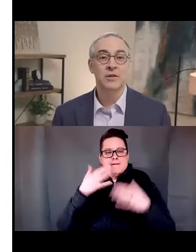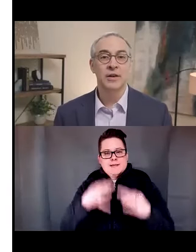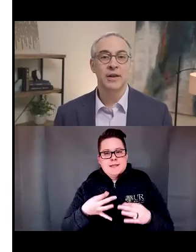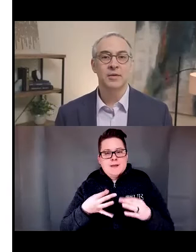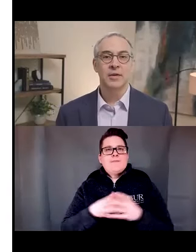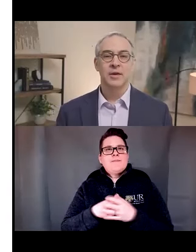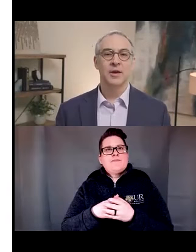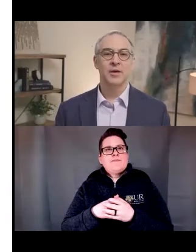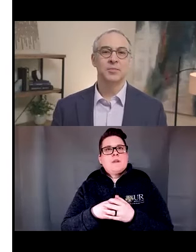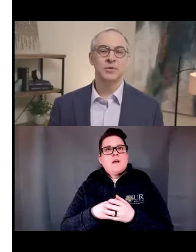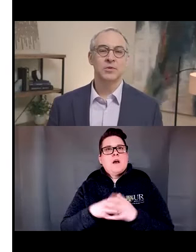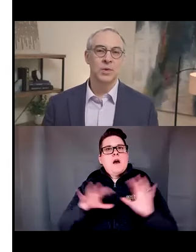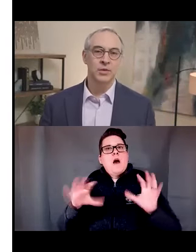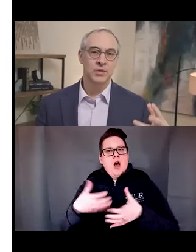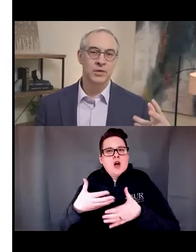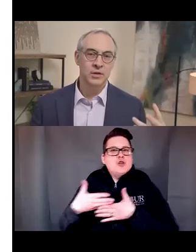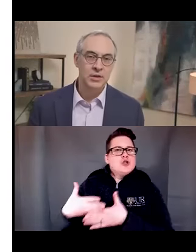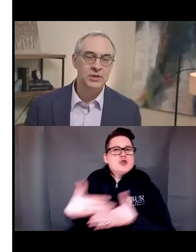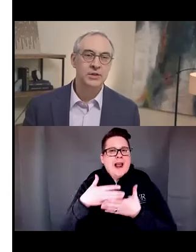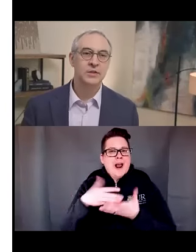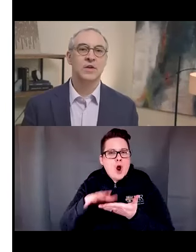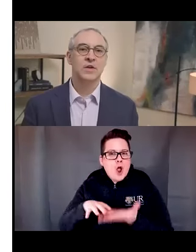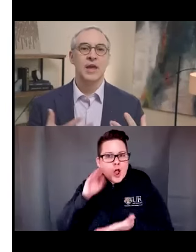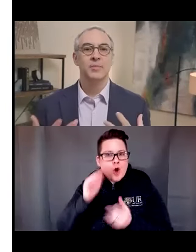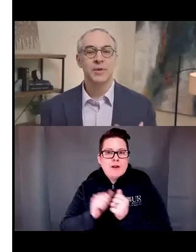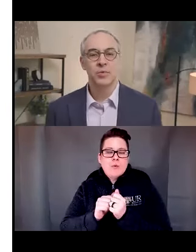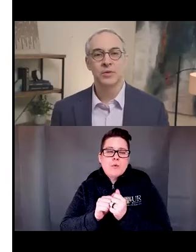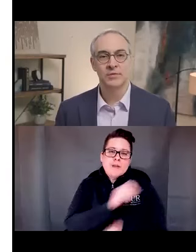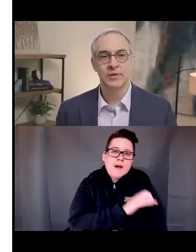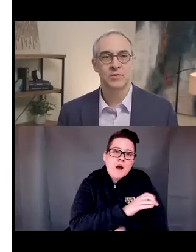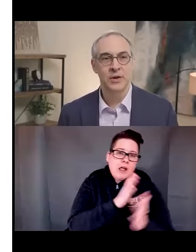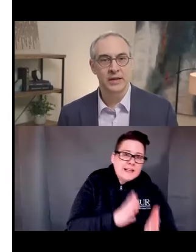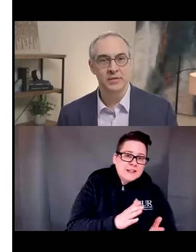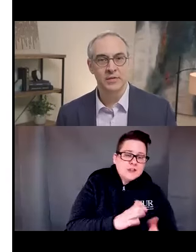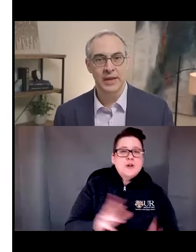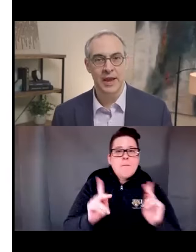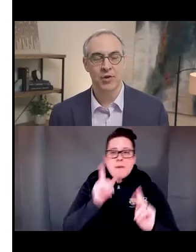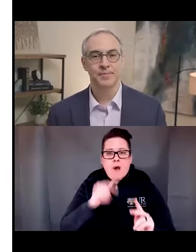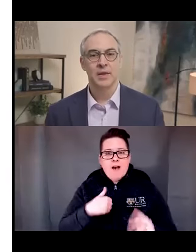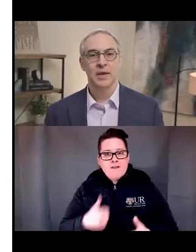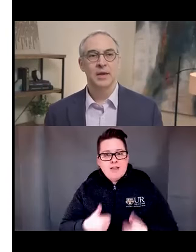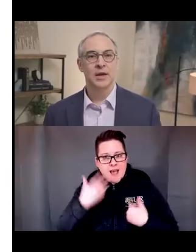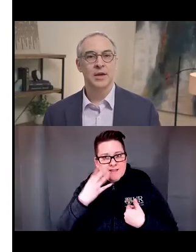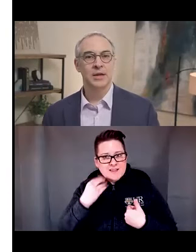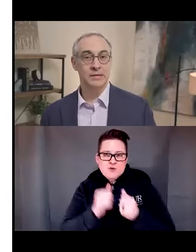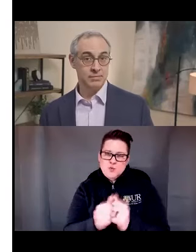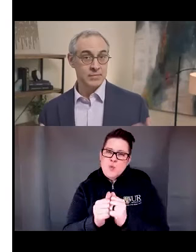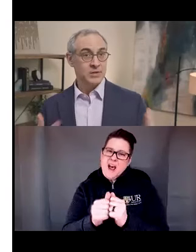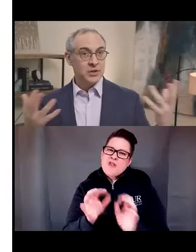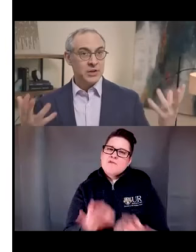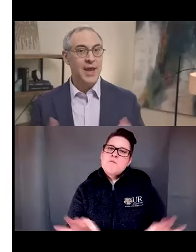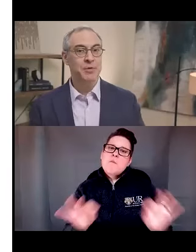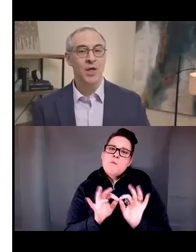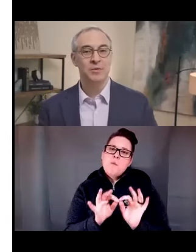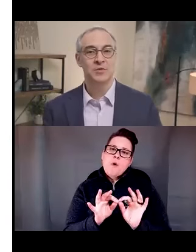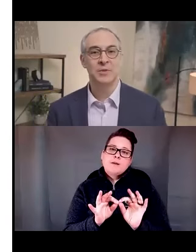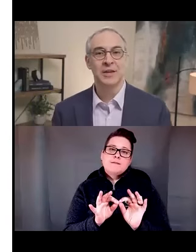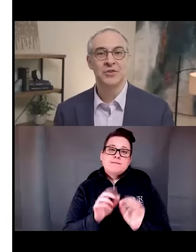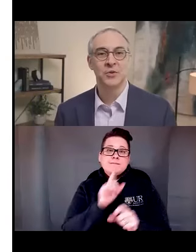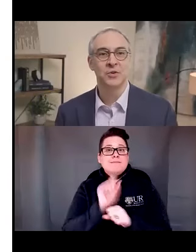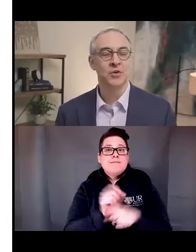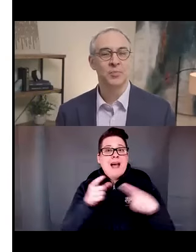shared learning with clinicians and people with lived experience together. It actually happened while